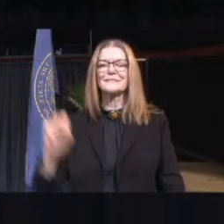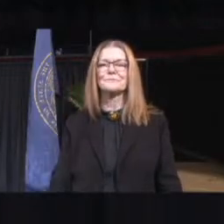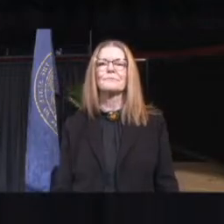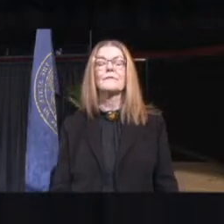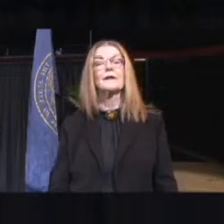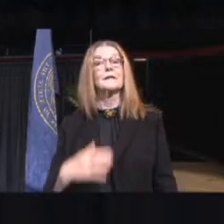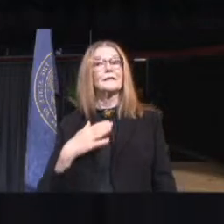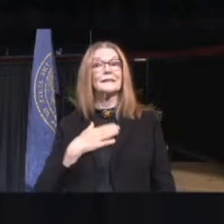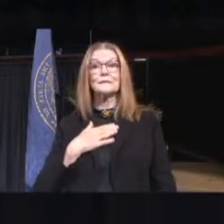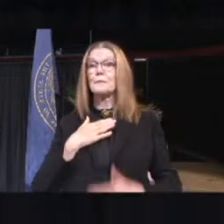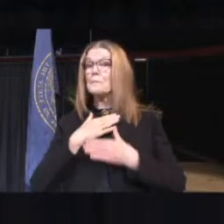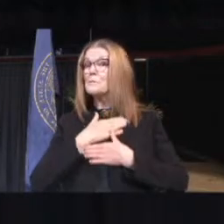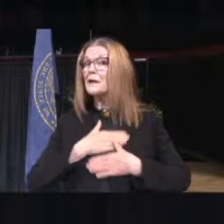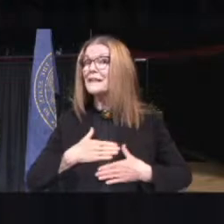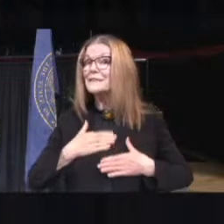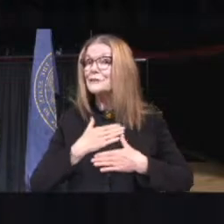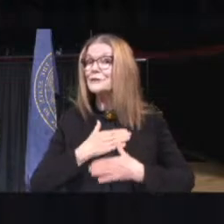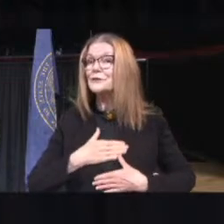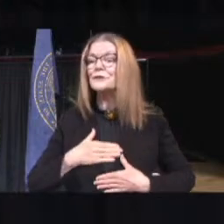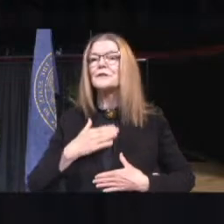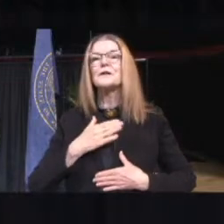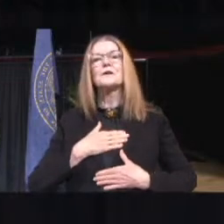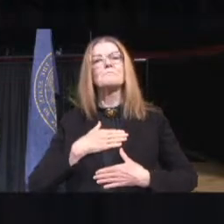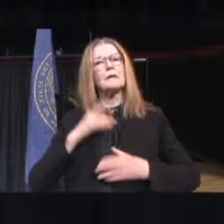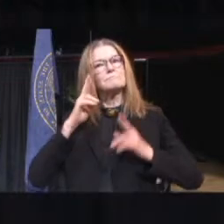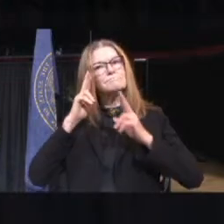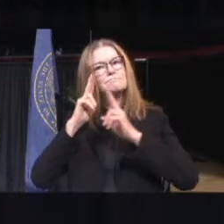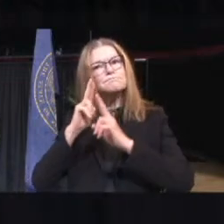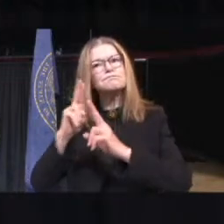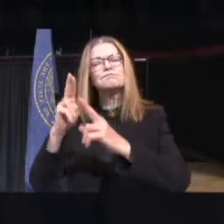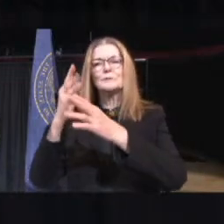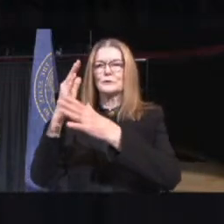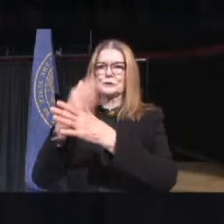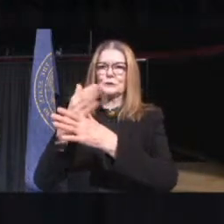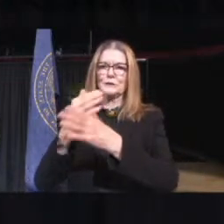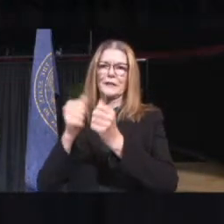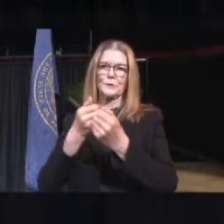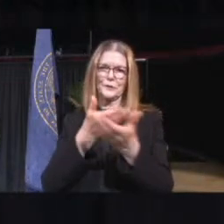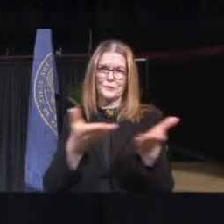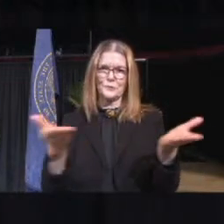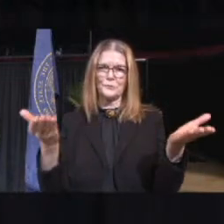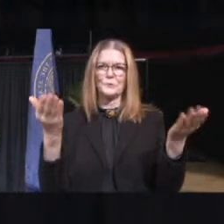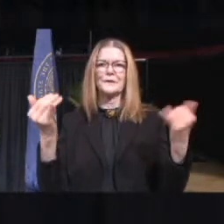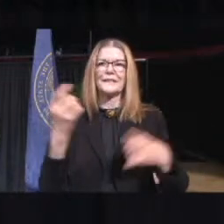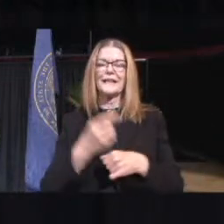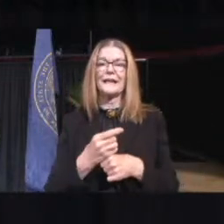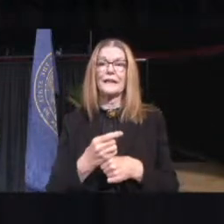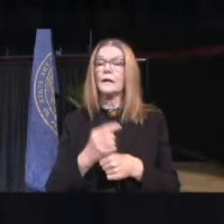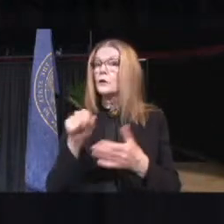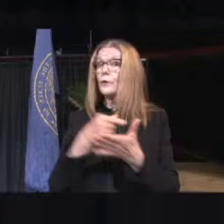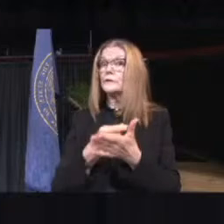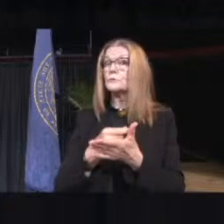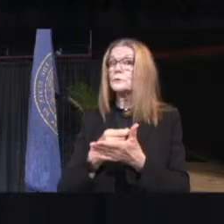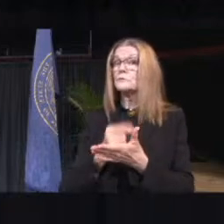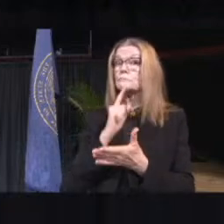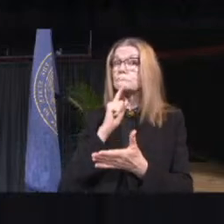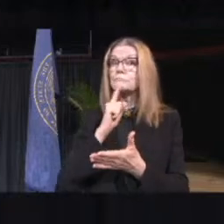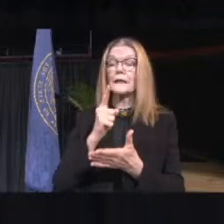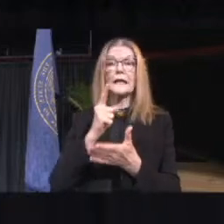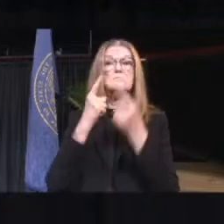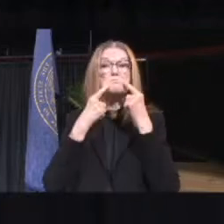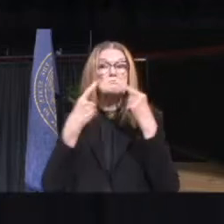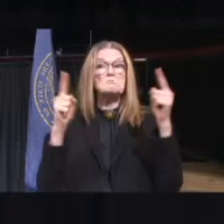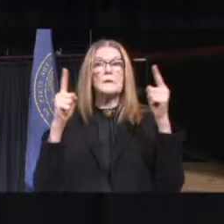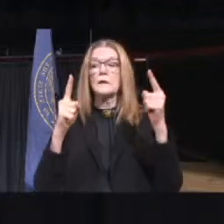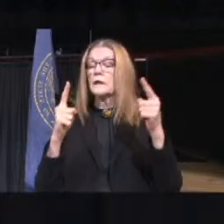and privilege to share this ceremony with you today. Graduation is a milestone. It represents years